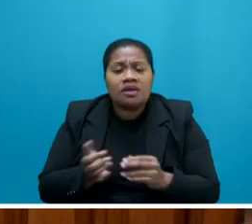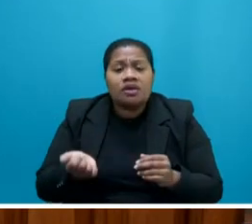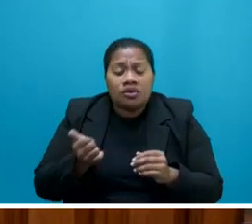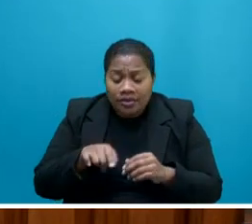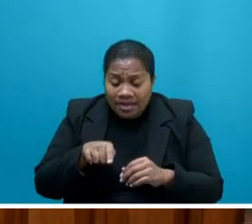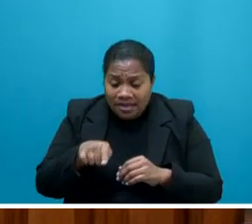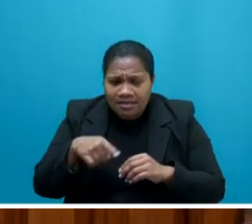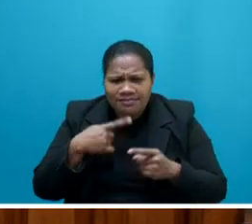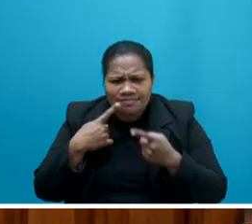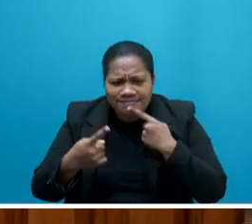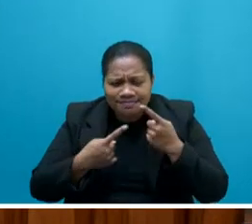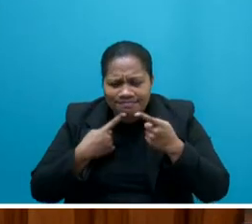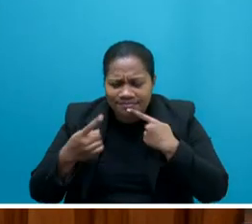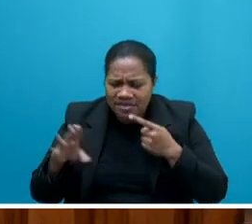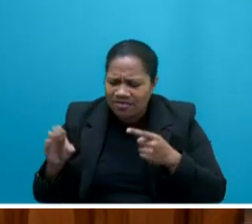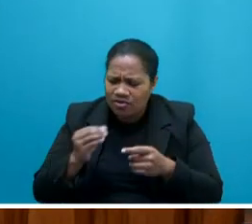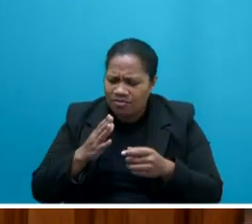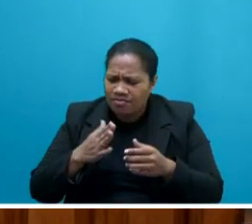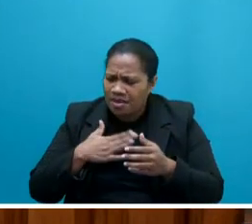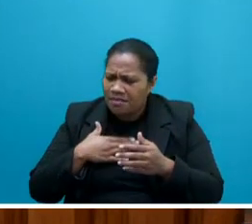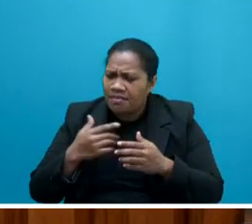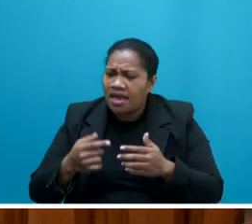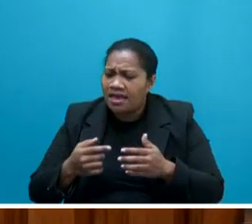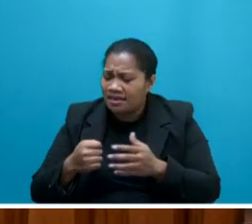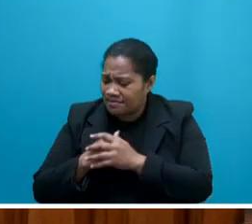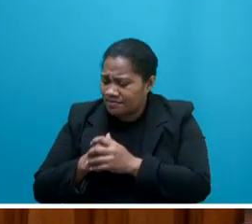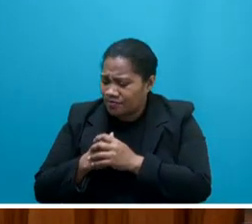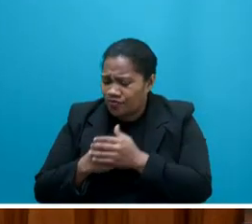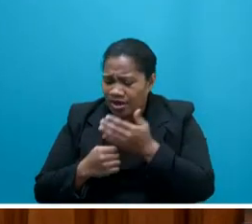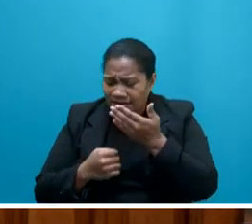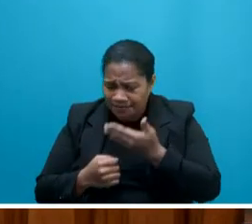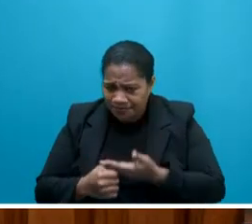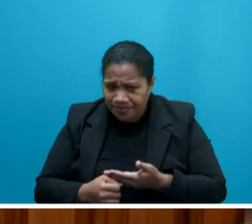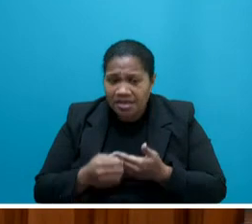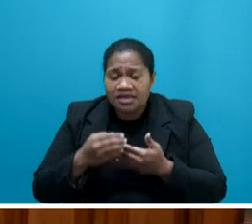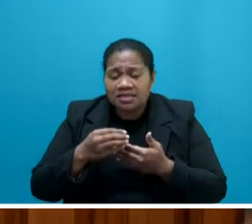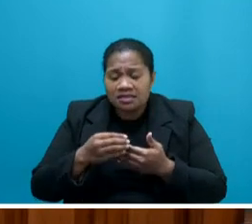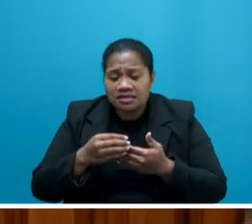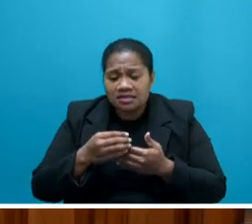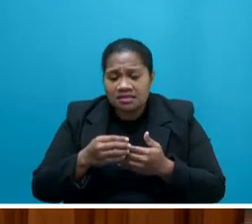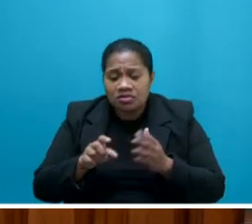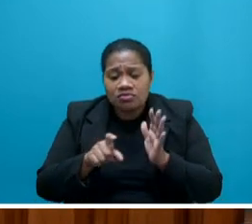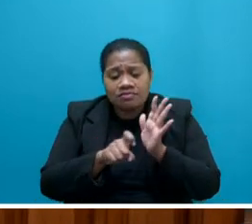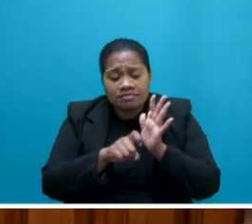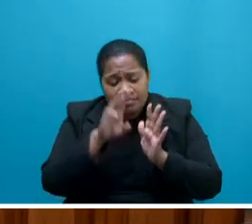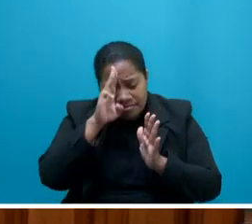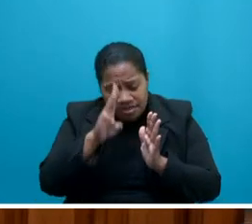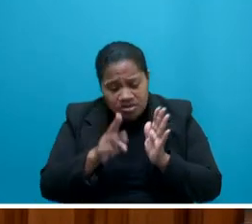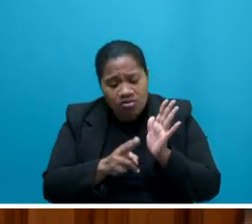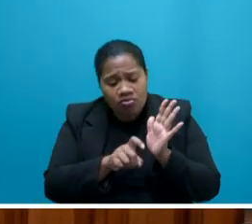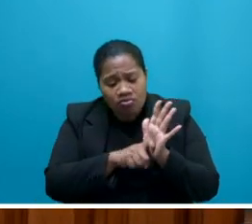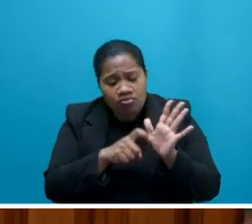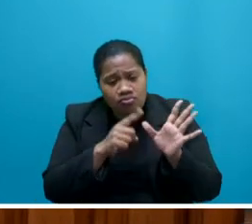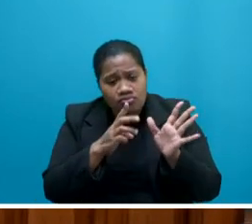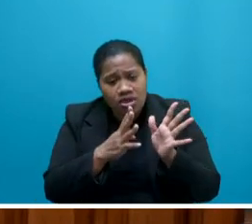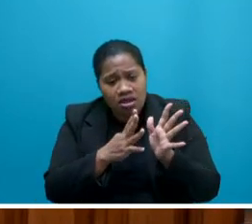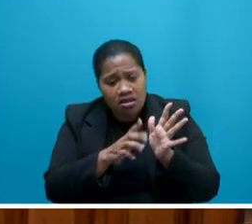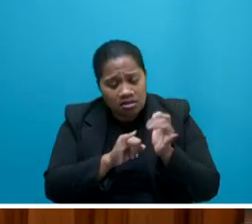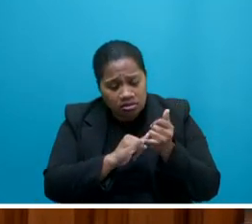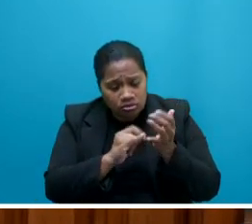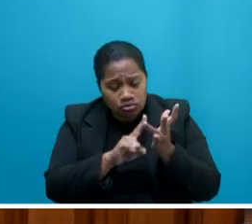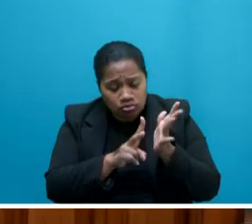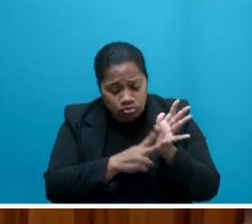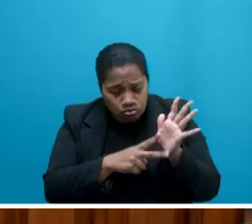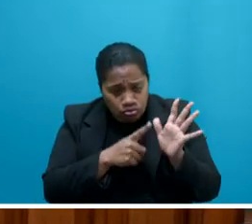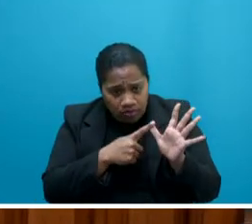colleague, Honorable Simon Rasoba, on fisheries sectors, I wish to add a few words on the same, beginning with